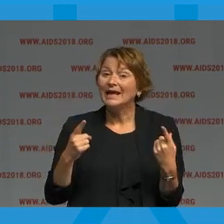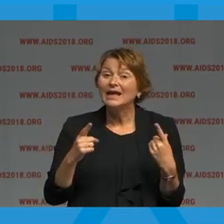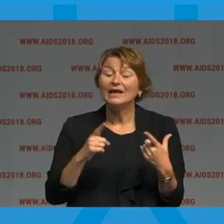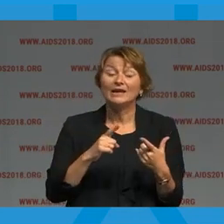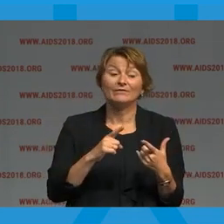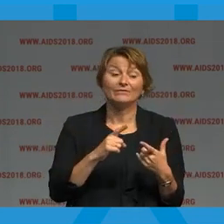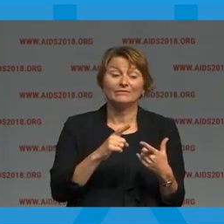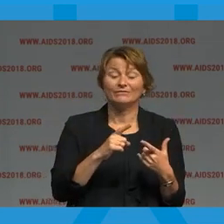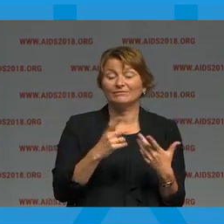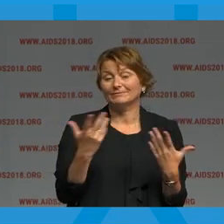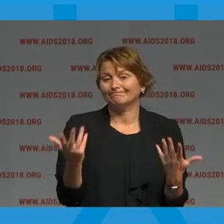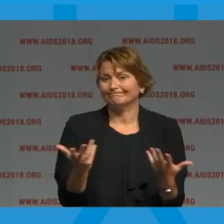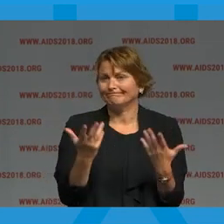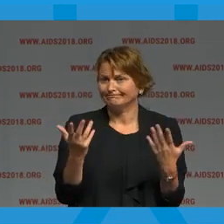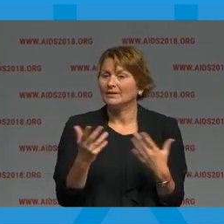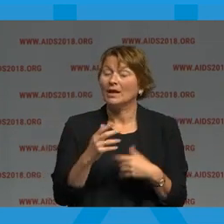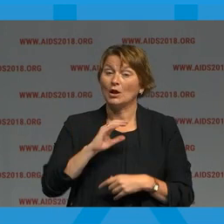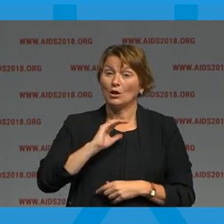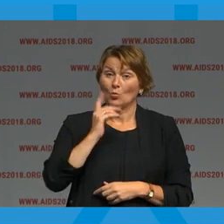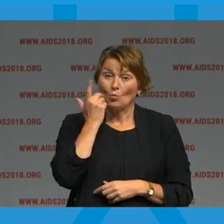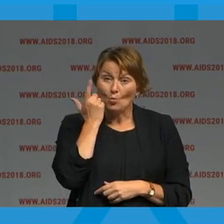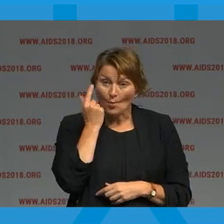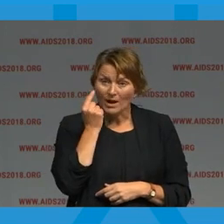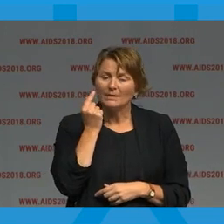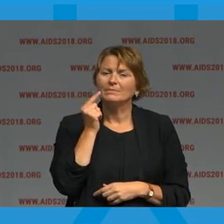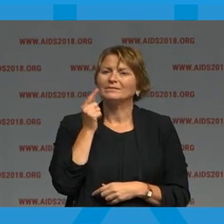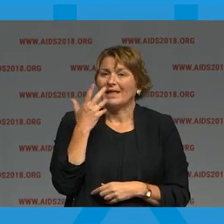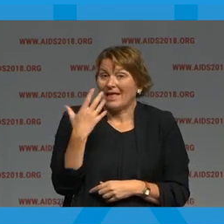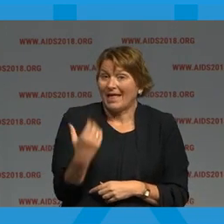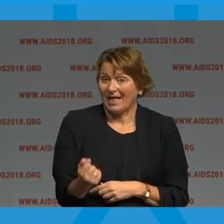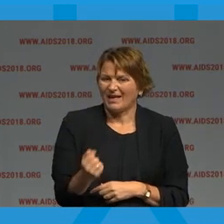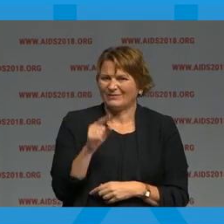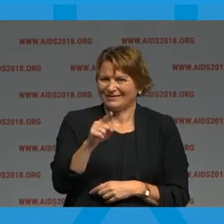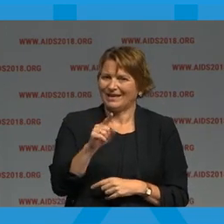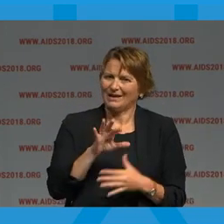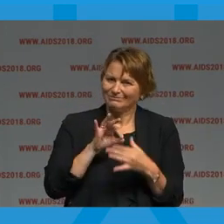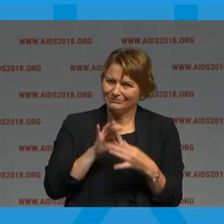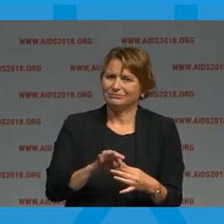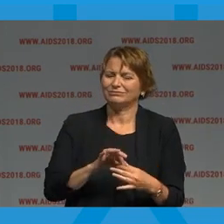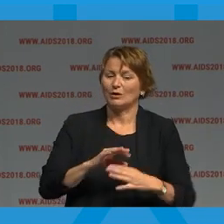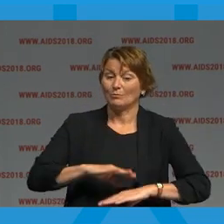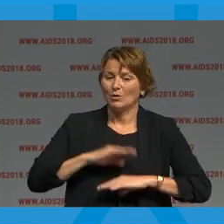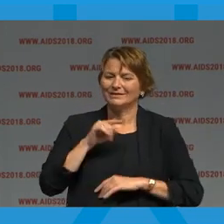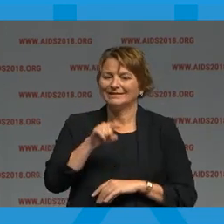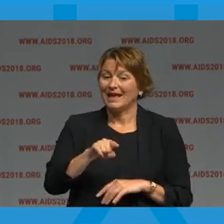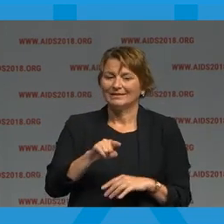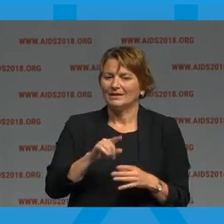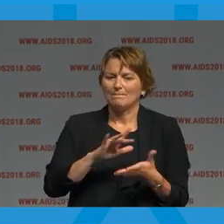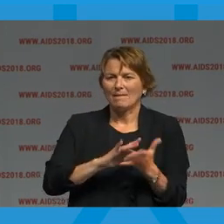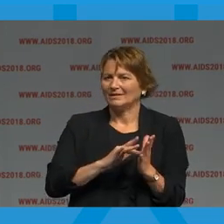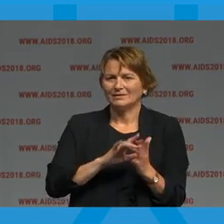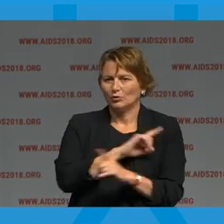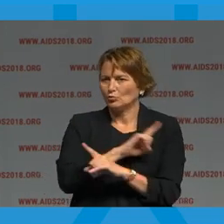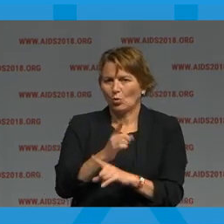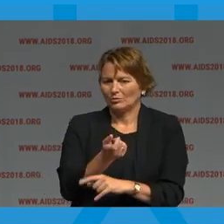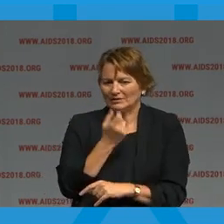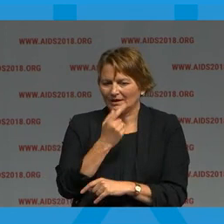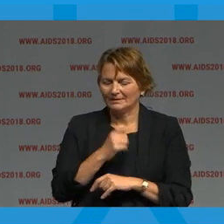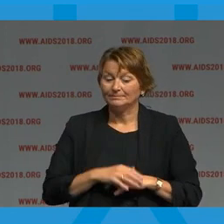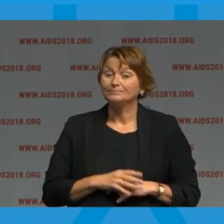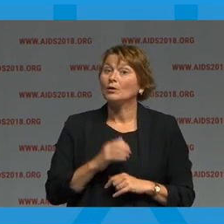treat women in reproductive age with dolutegravir. Good news, we saw